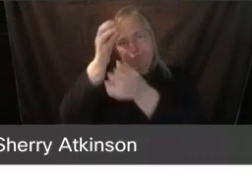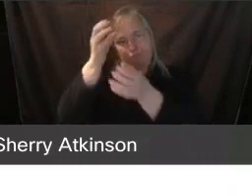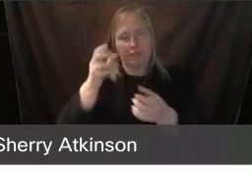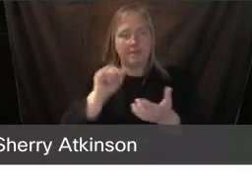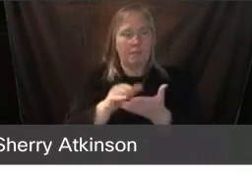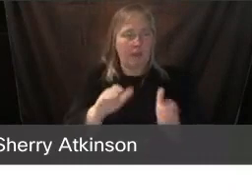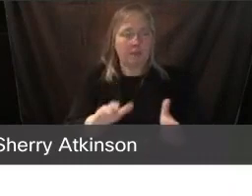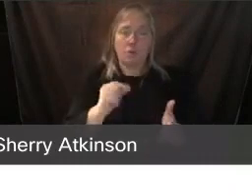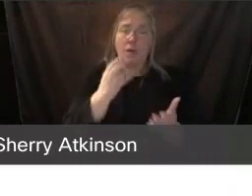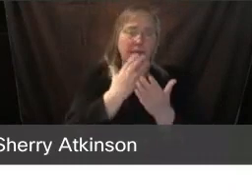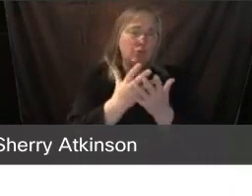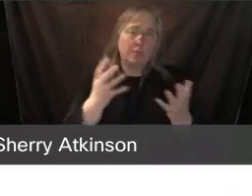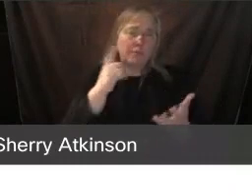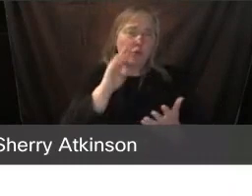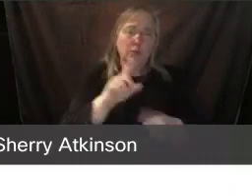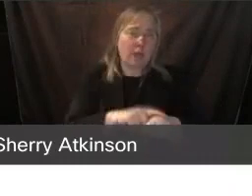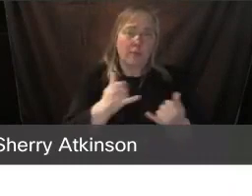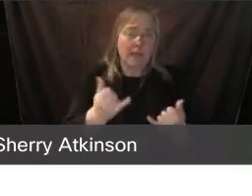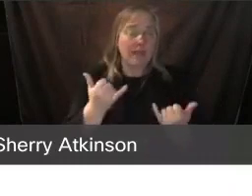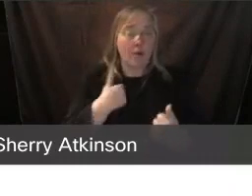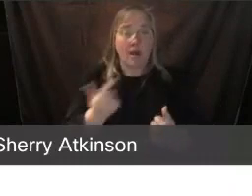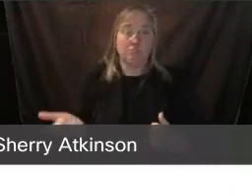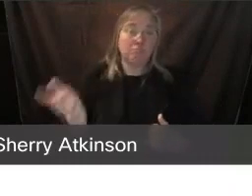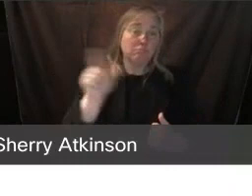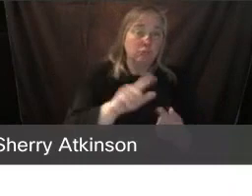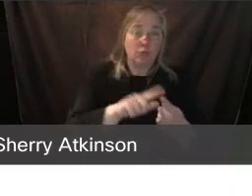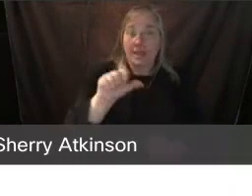much for your time today. And I guess I'll turn it back over to Larry.